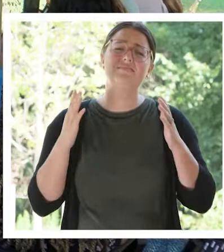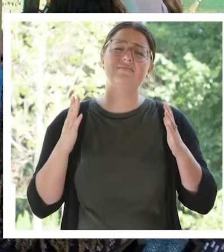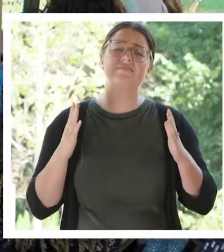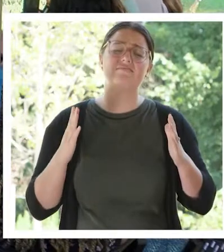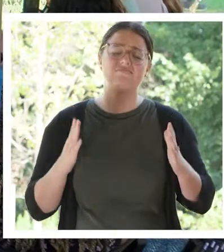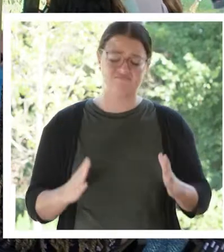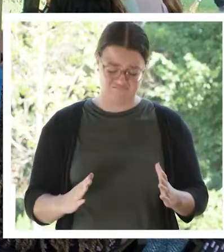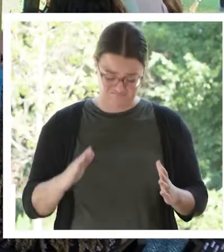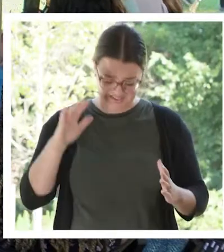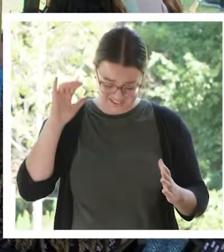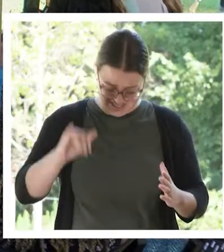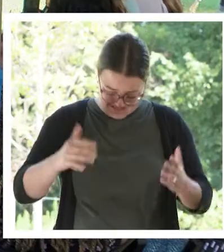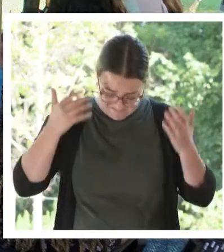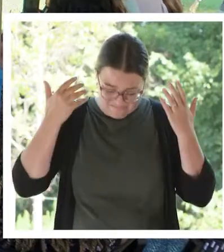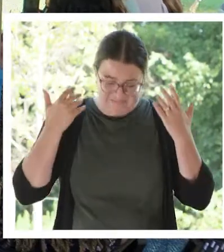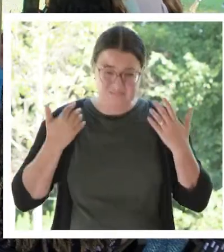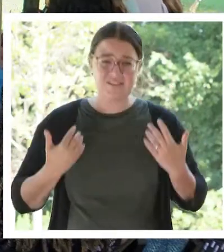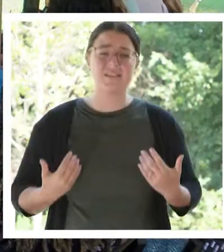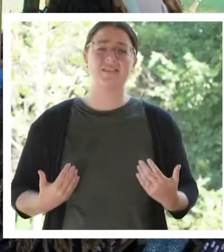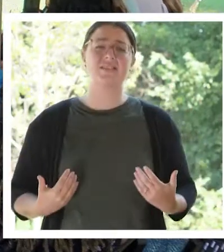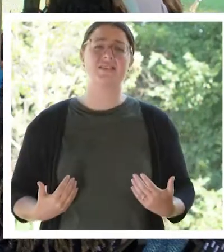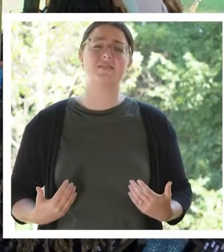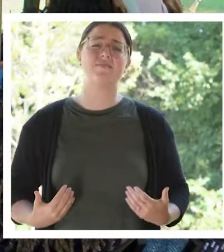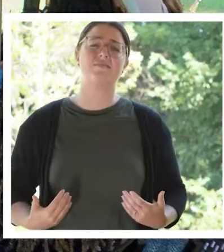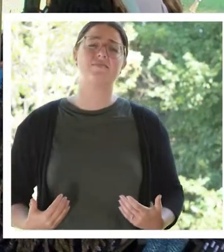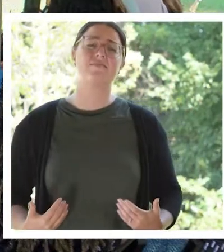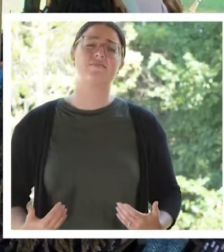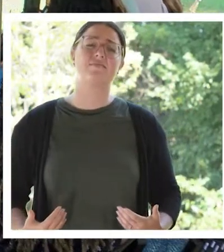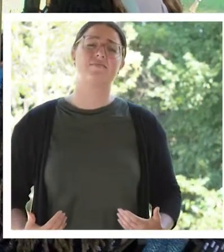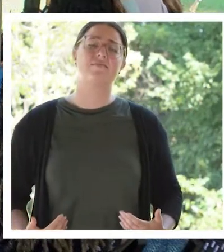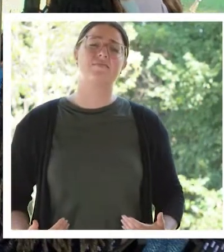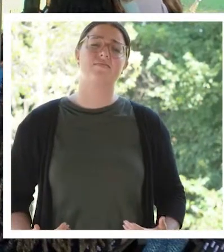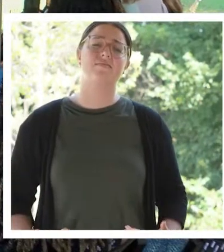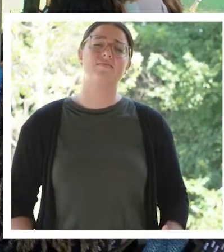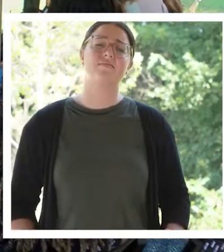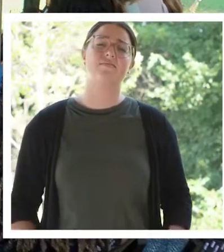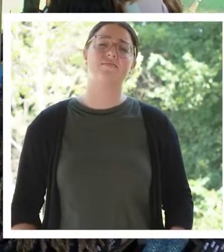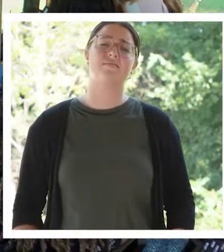wretch like me.